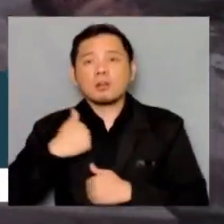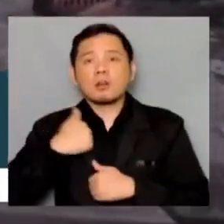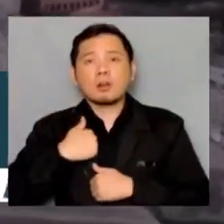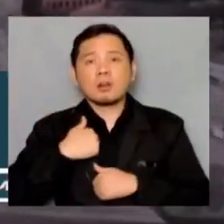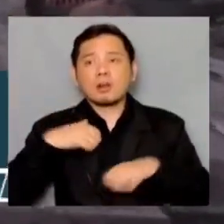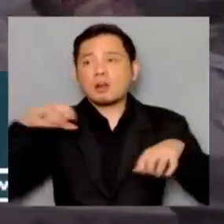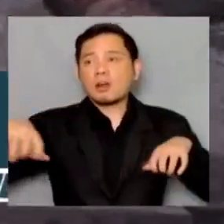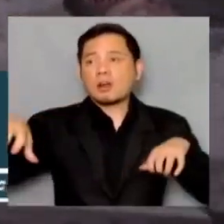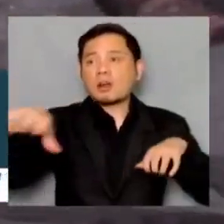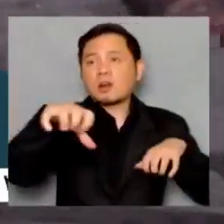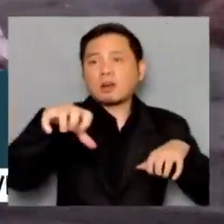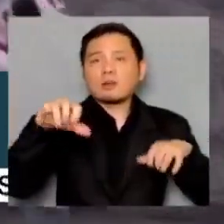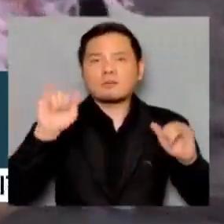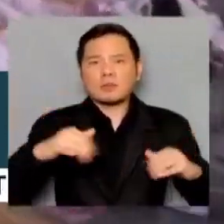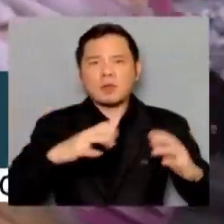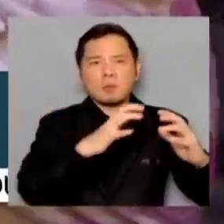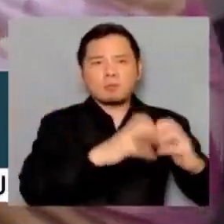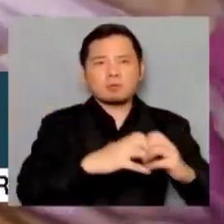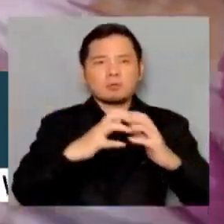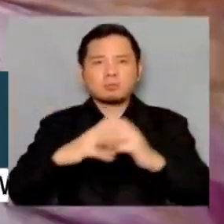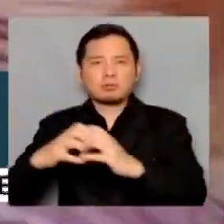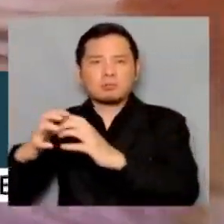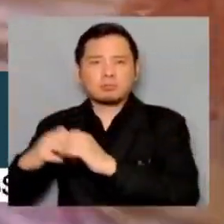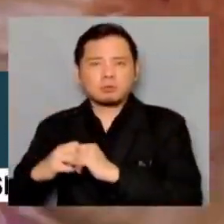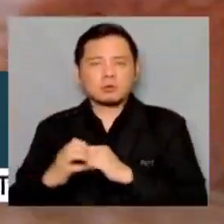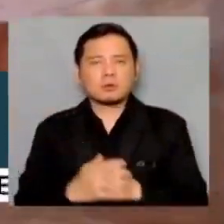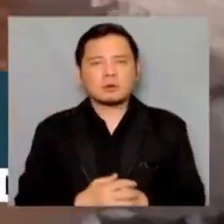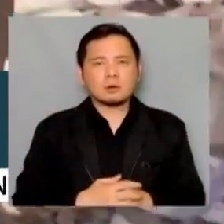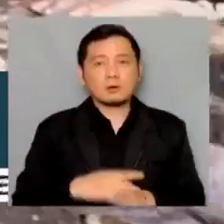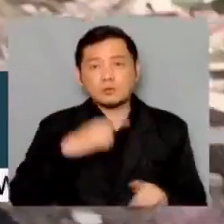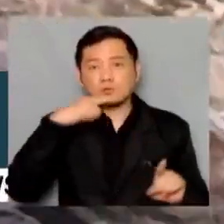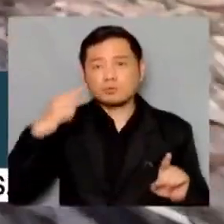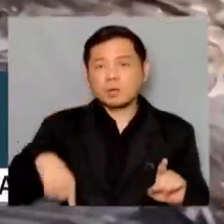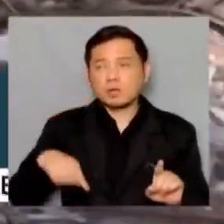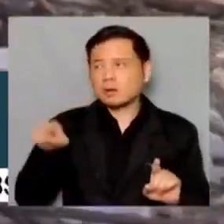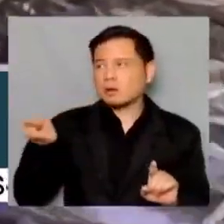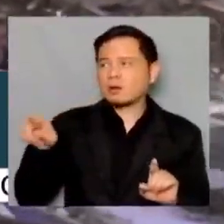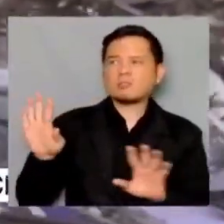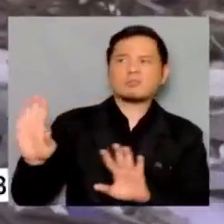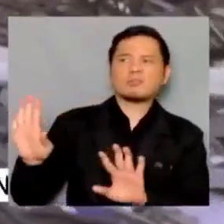nationalists. The West says Russia launched an unprovoked war.